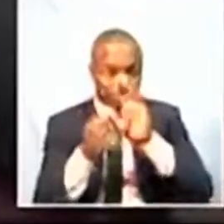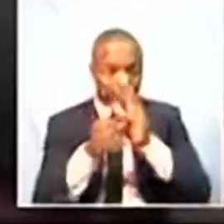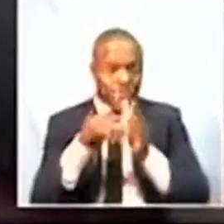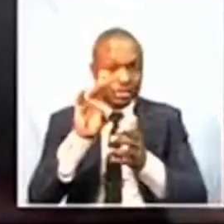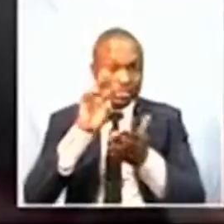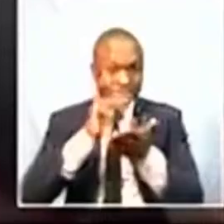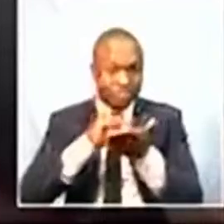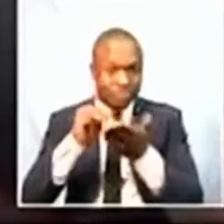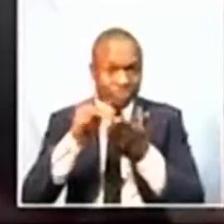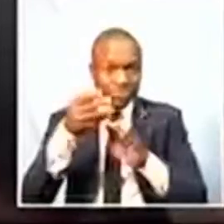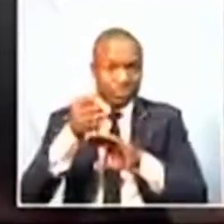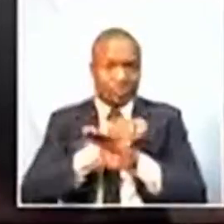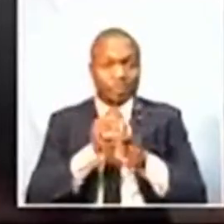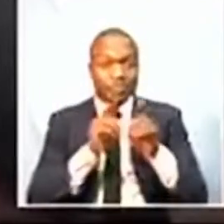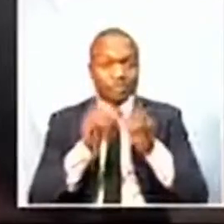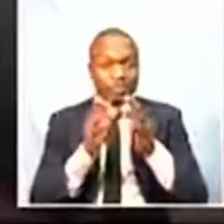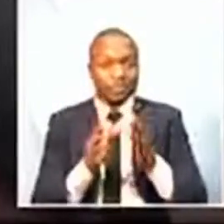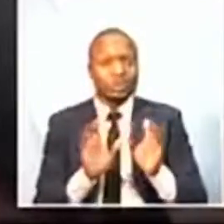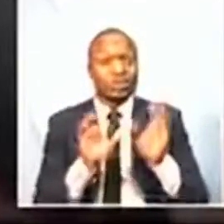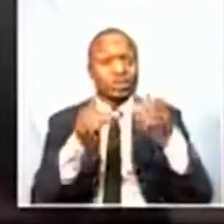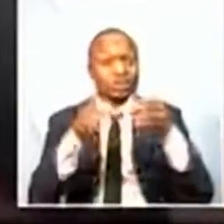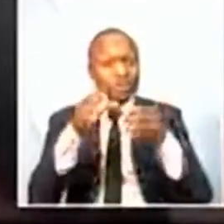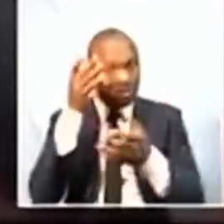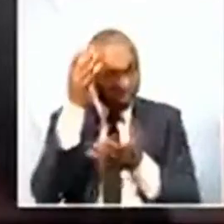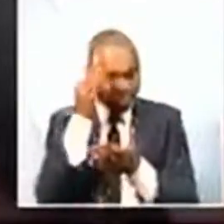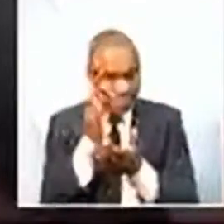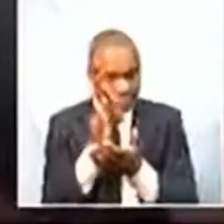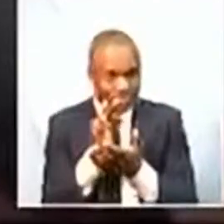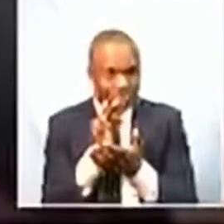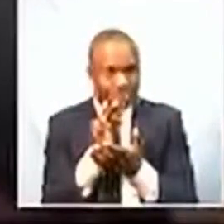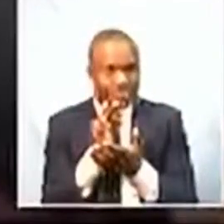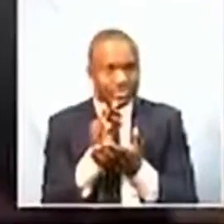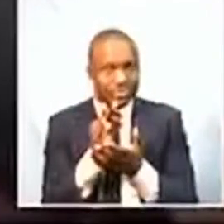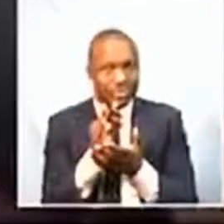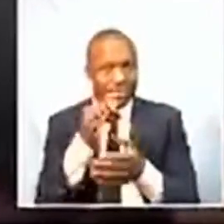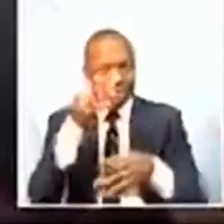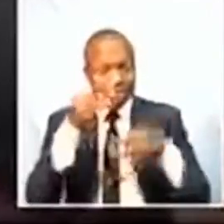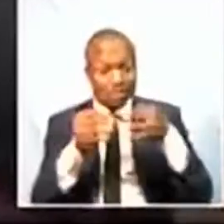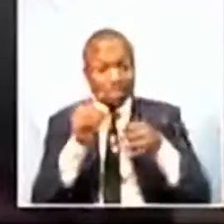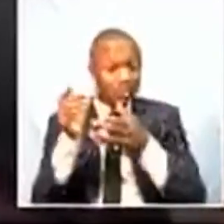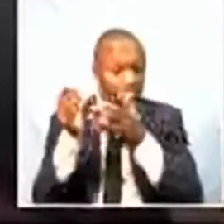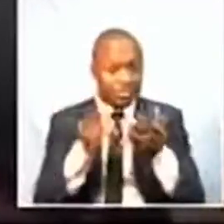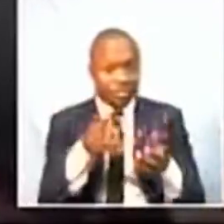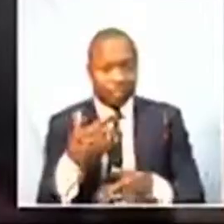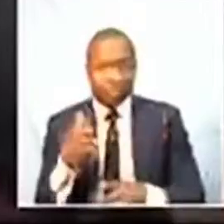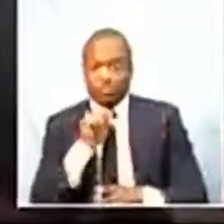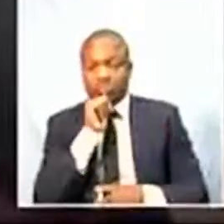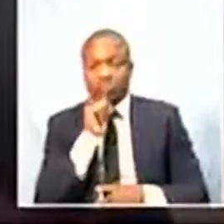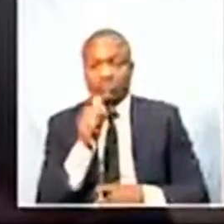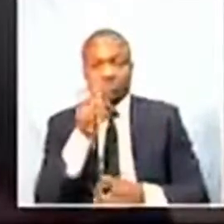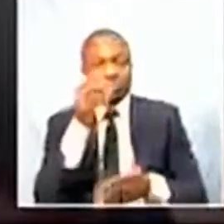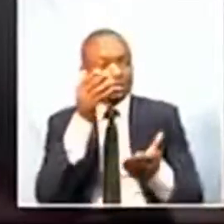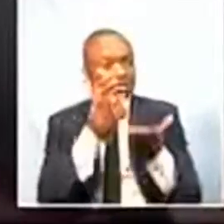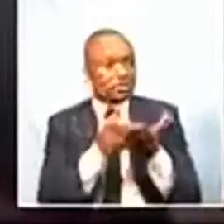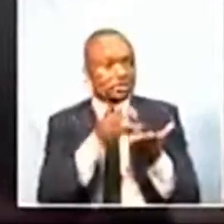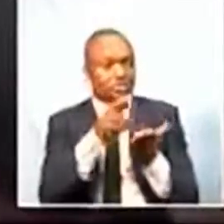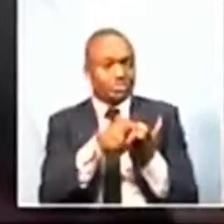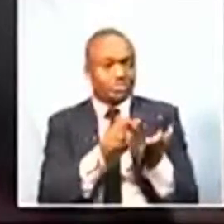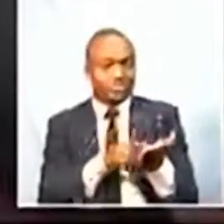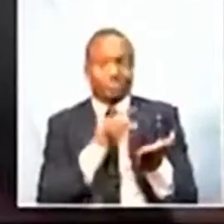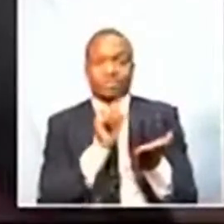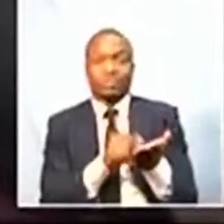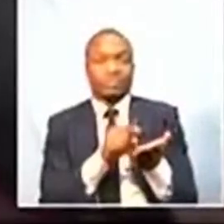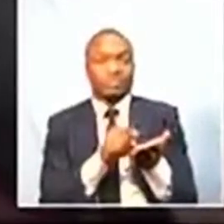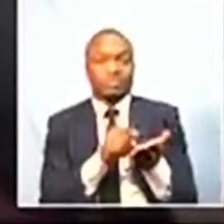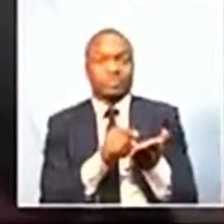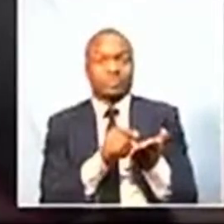Director comes in, Council Secretary, if you bring things that are not on your report, you are opening